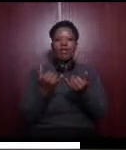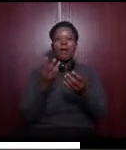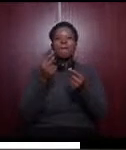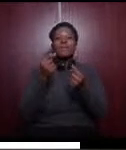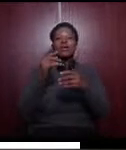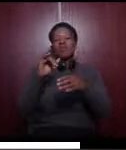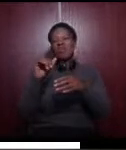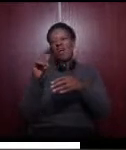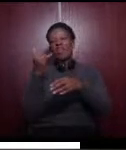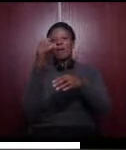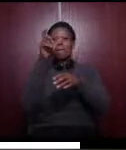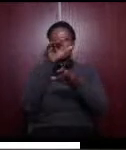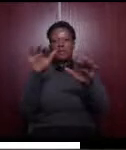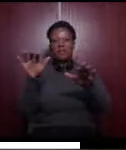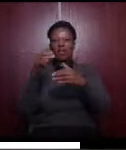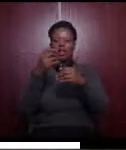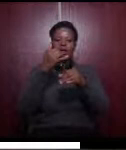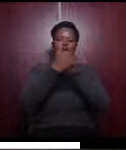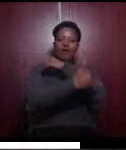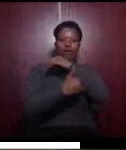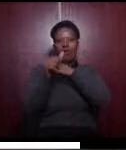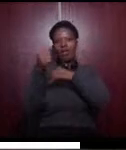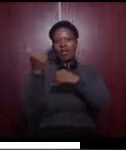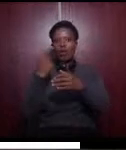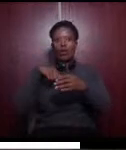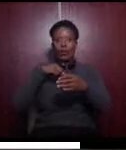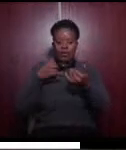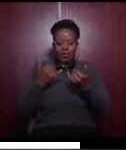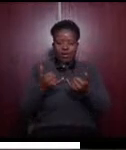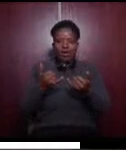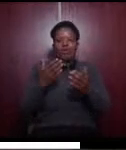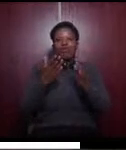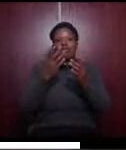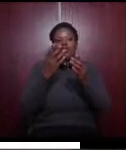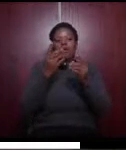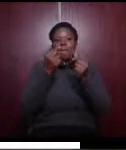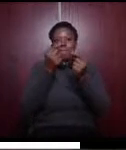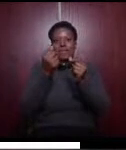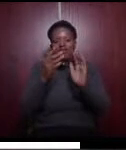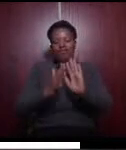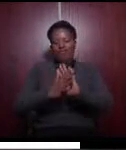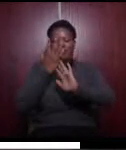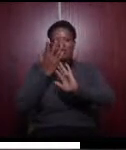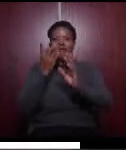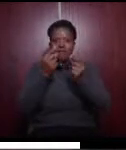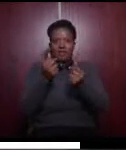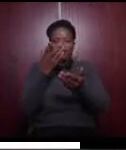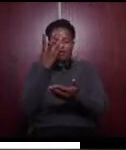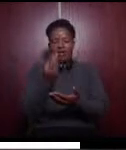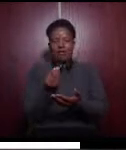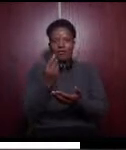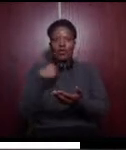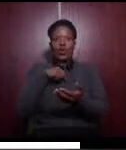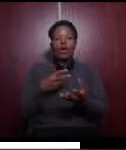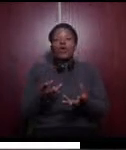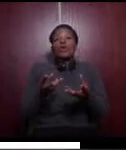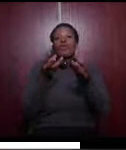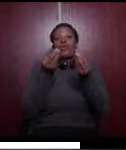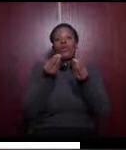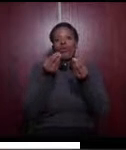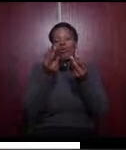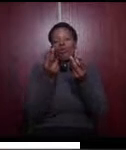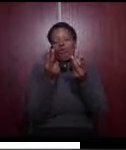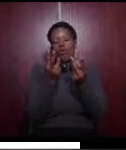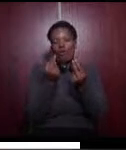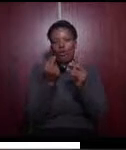Strait President Fund, we have the Disaster Relief Fund. With the introduction of the new Act, these funds will cease